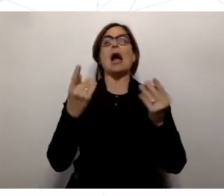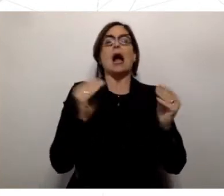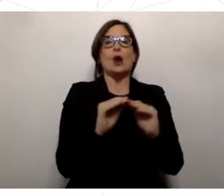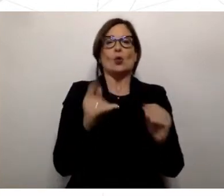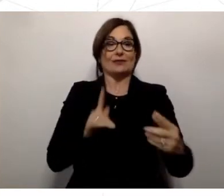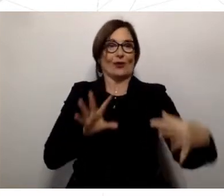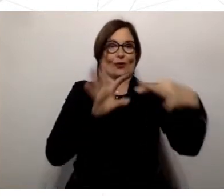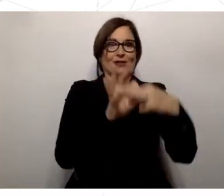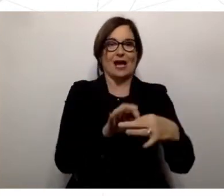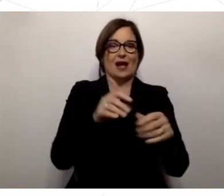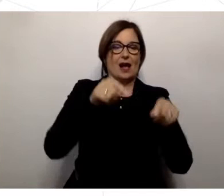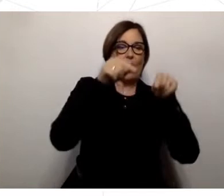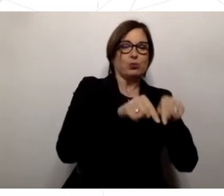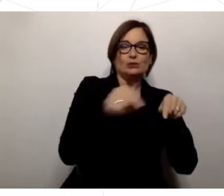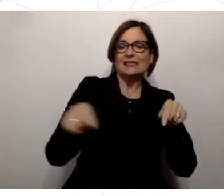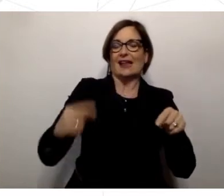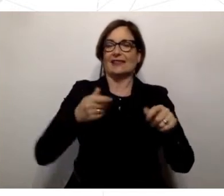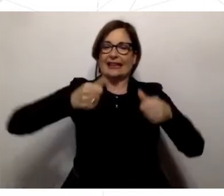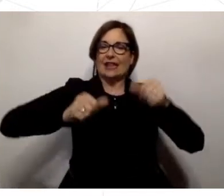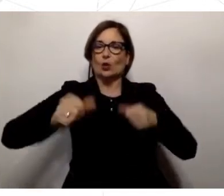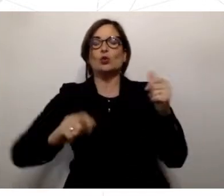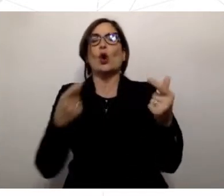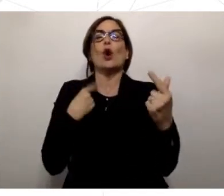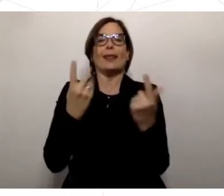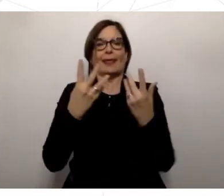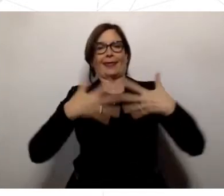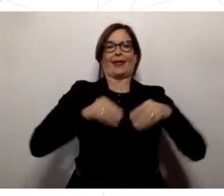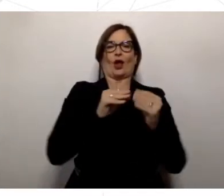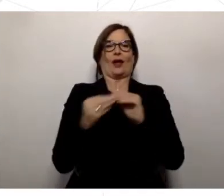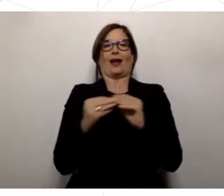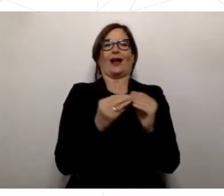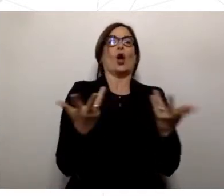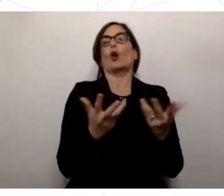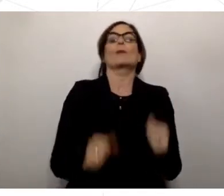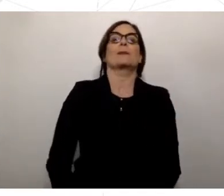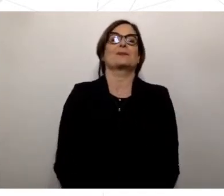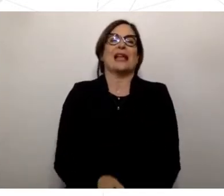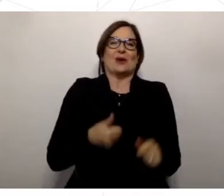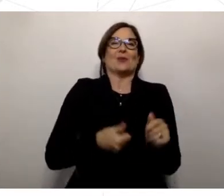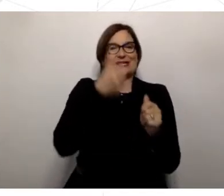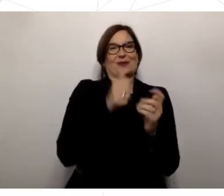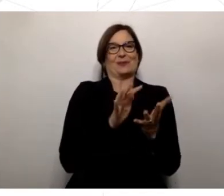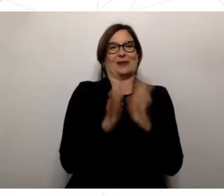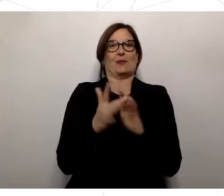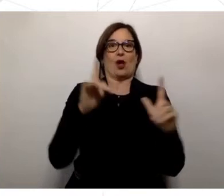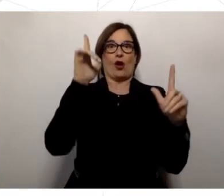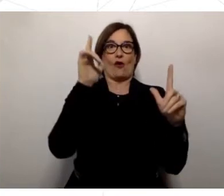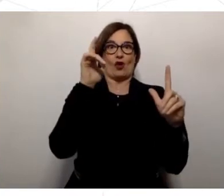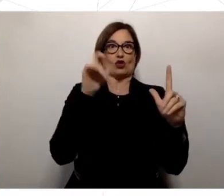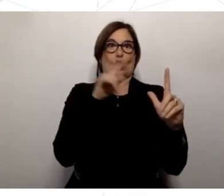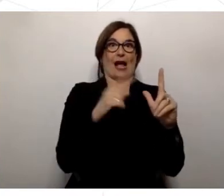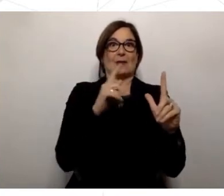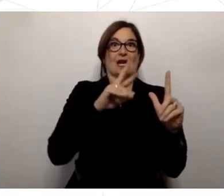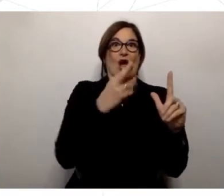different buttons and switches. So this will be our first of many sort of raw camera transitions. So just bear with me as